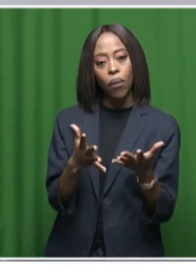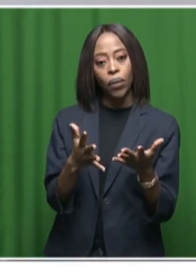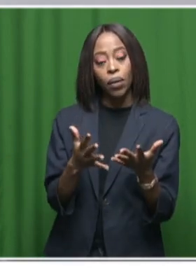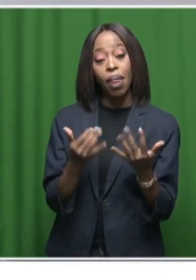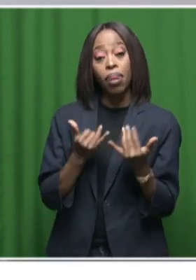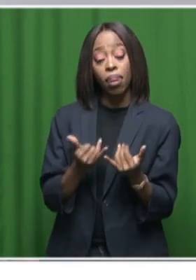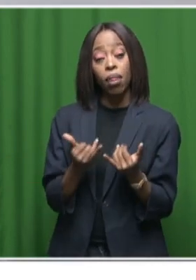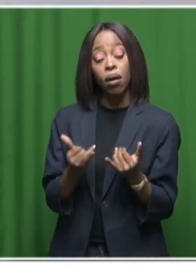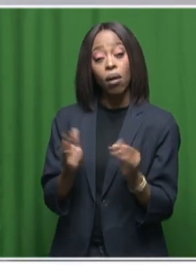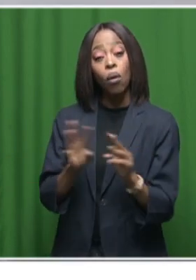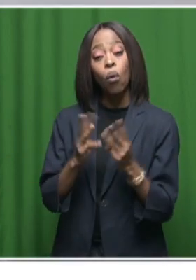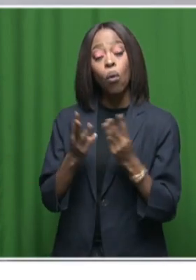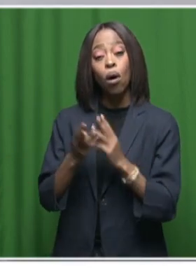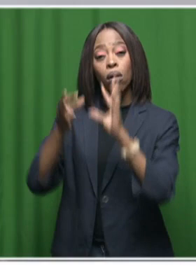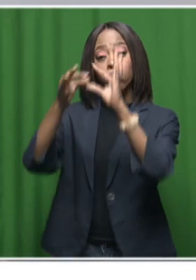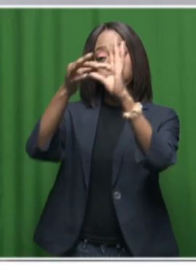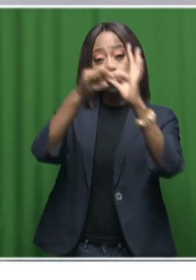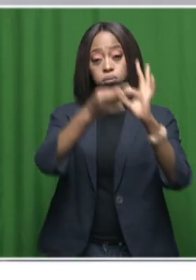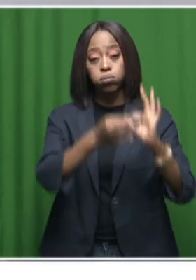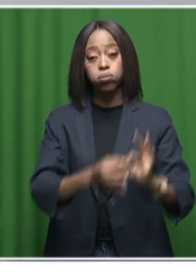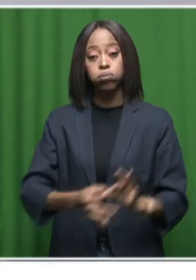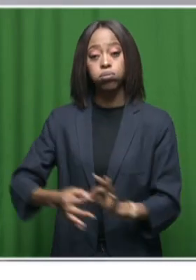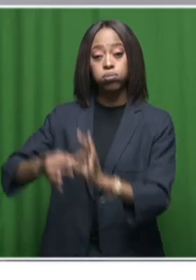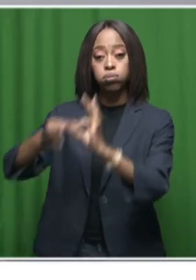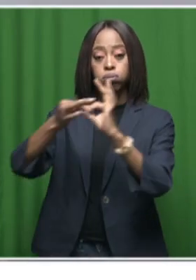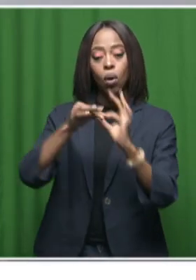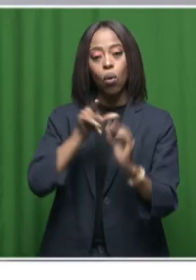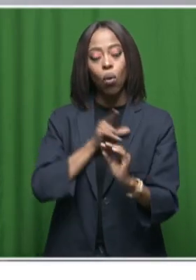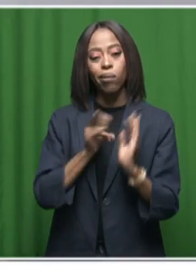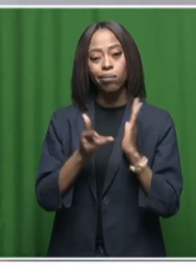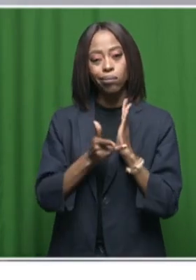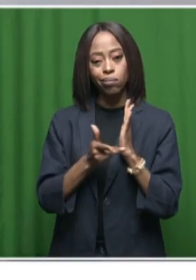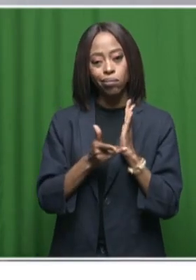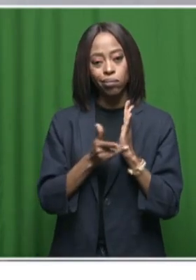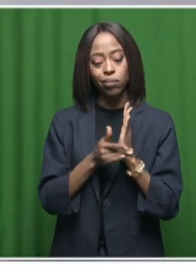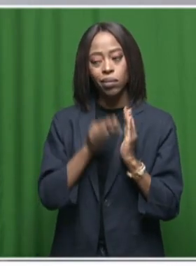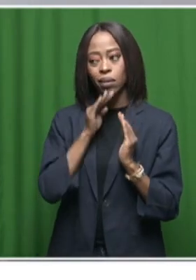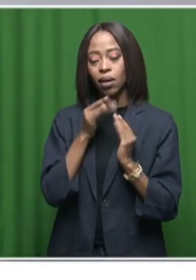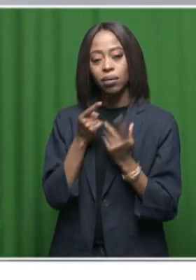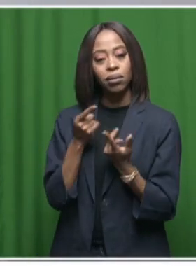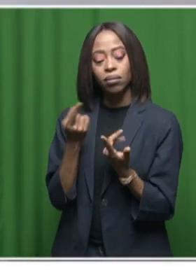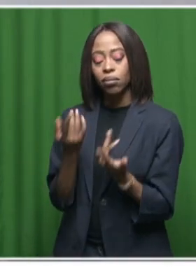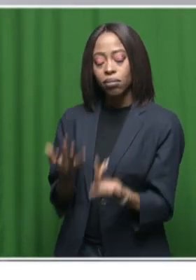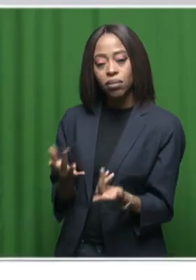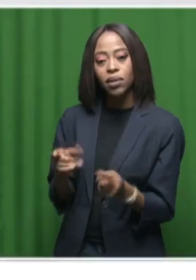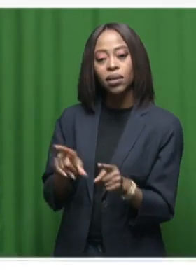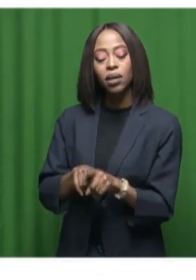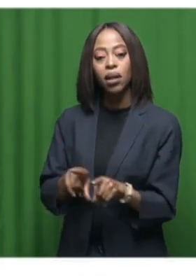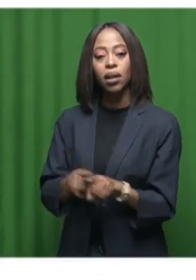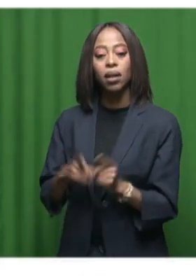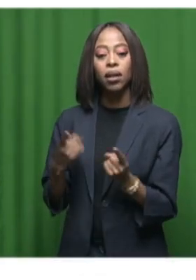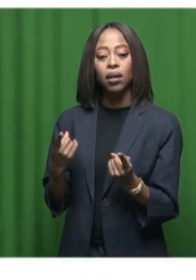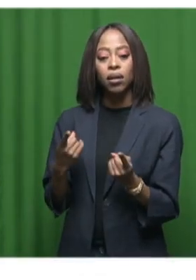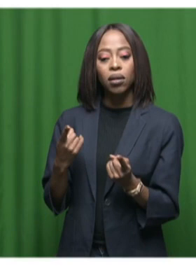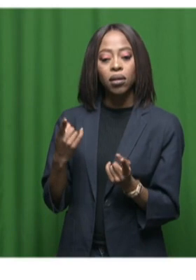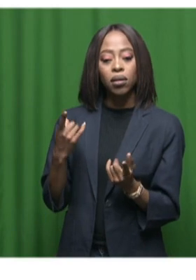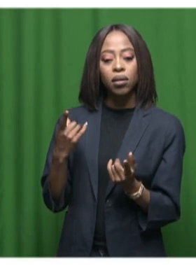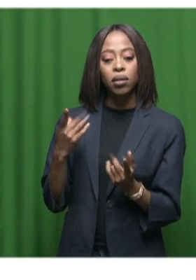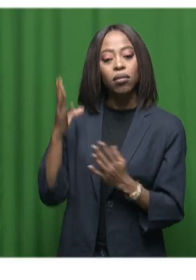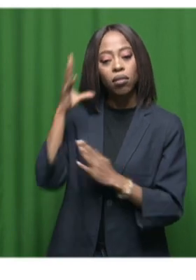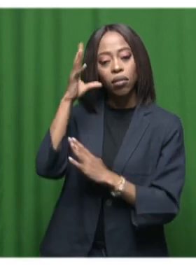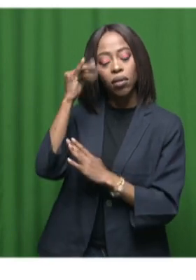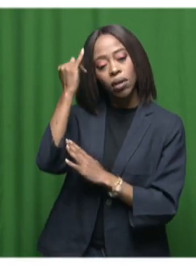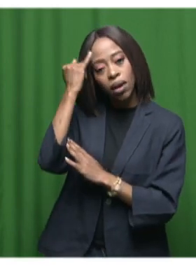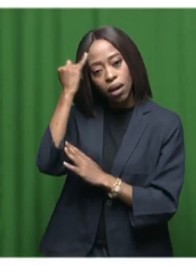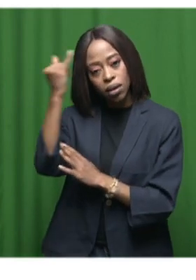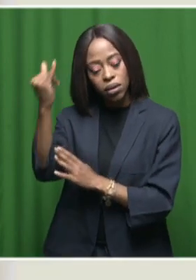very interconnected, especially through digital interfaces, it's almost like a speculative imagining